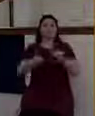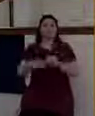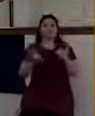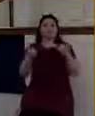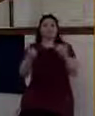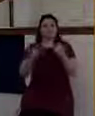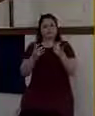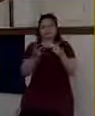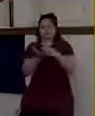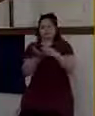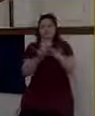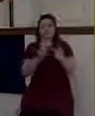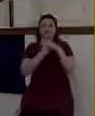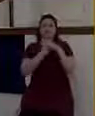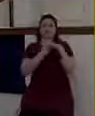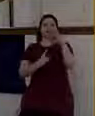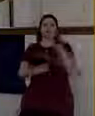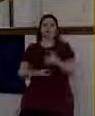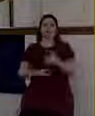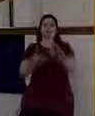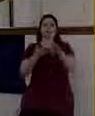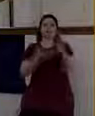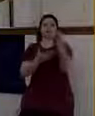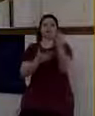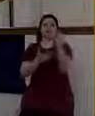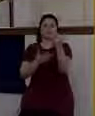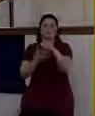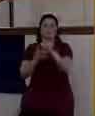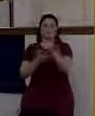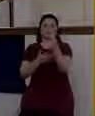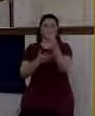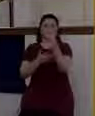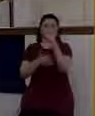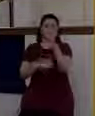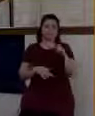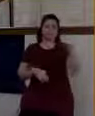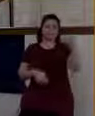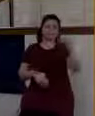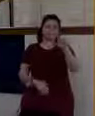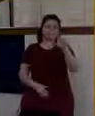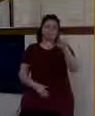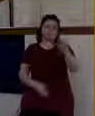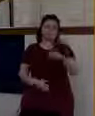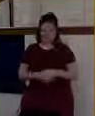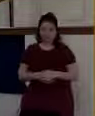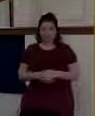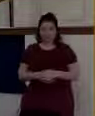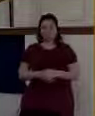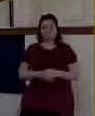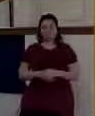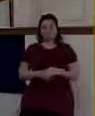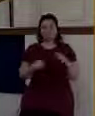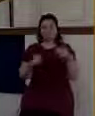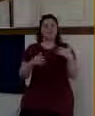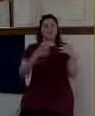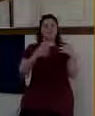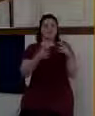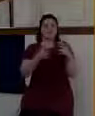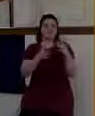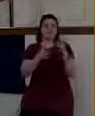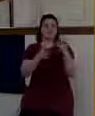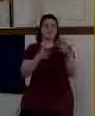at chapter 13, verse 11 down to verse 34, the rest of the chapter. And tonight the